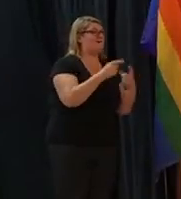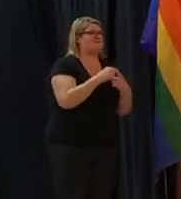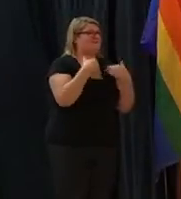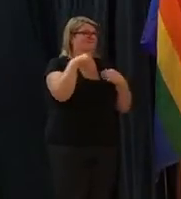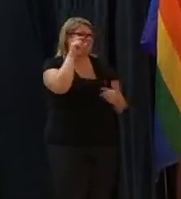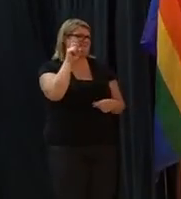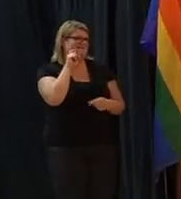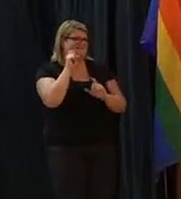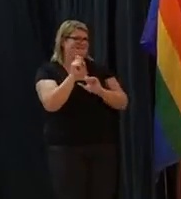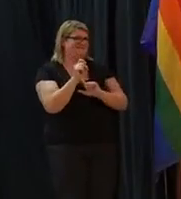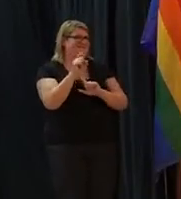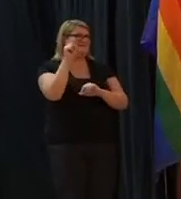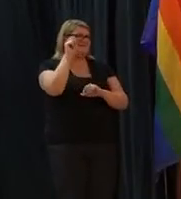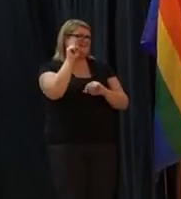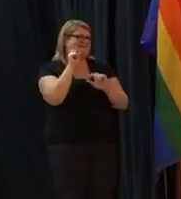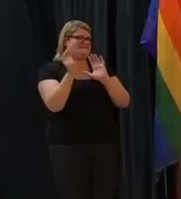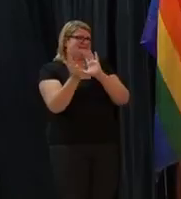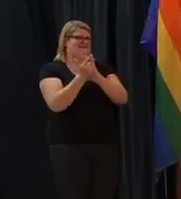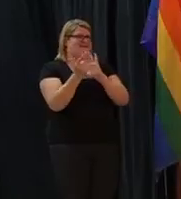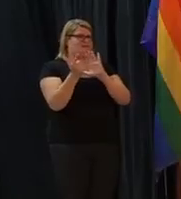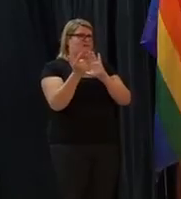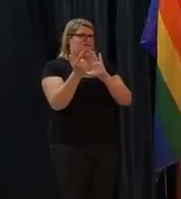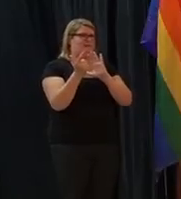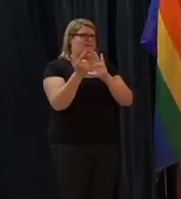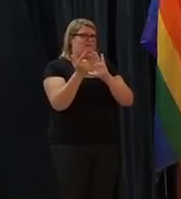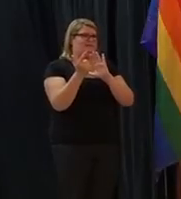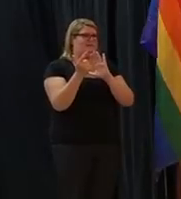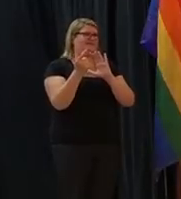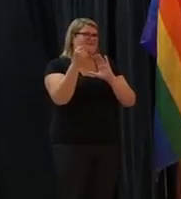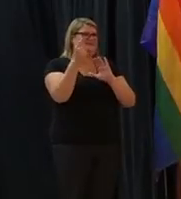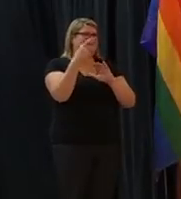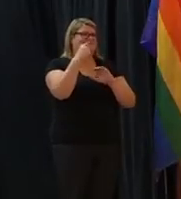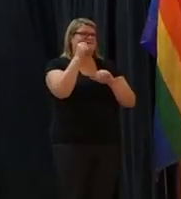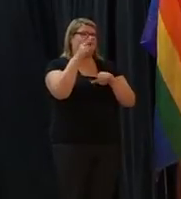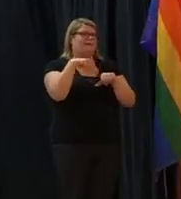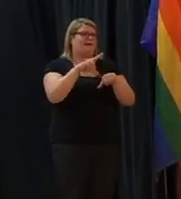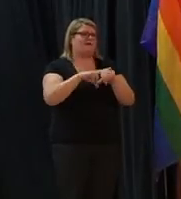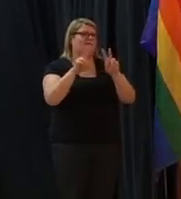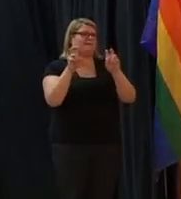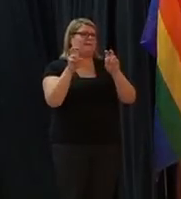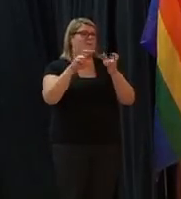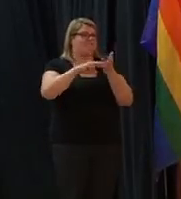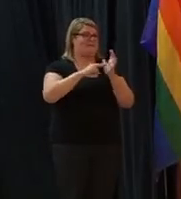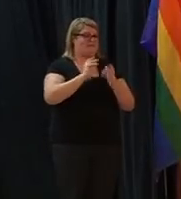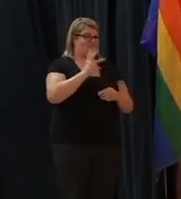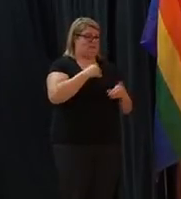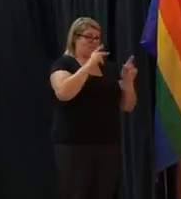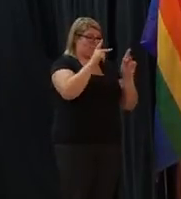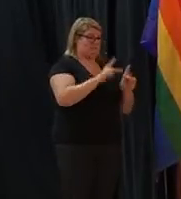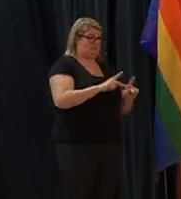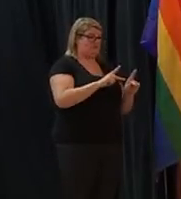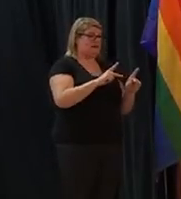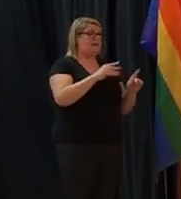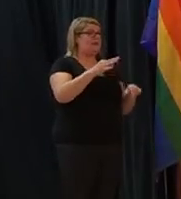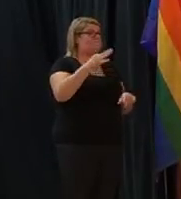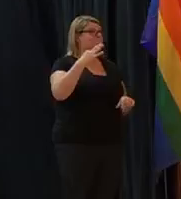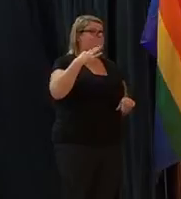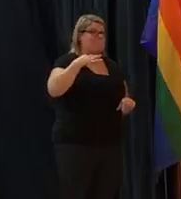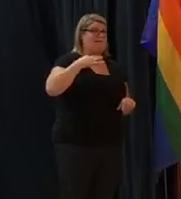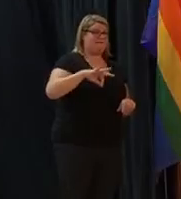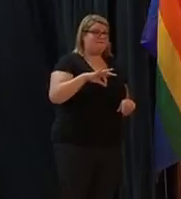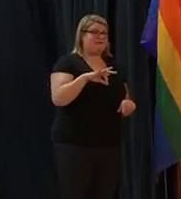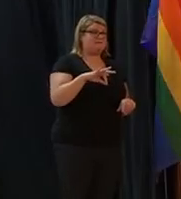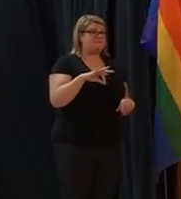which criminalizes sex against the order of nature. That means that a transgender person gets benefits